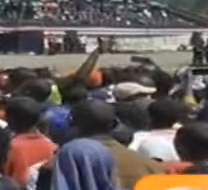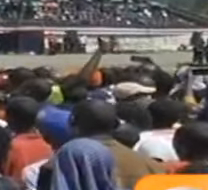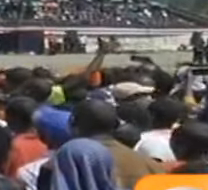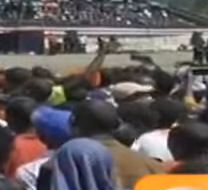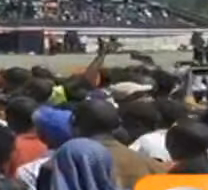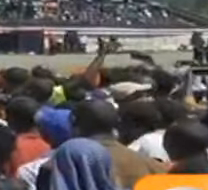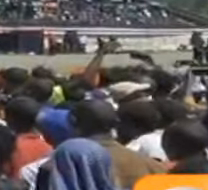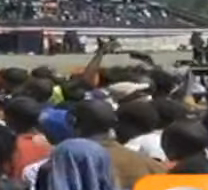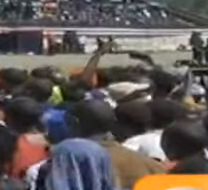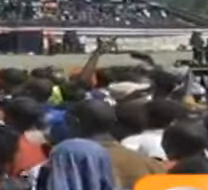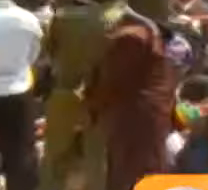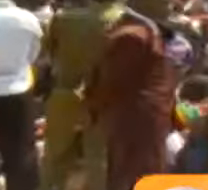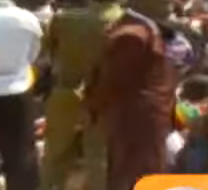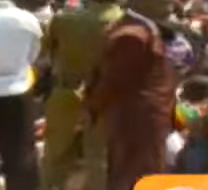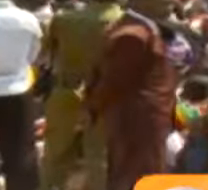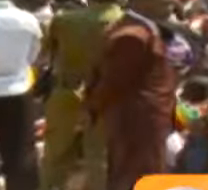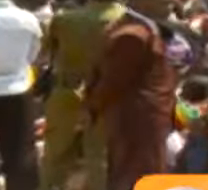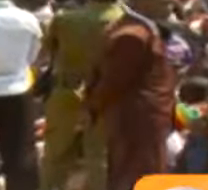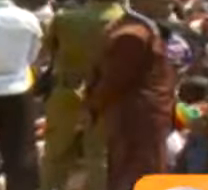Bungoma hoye.